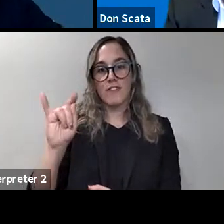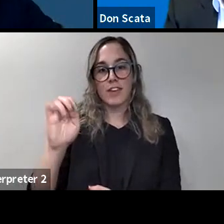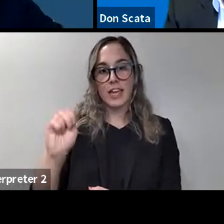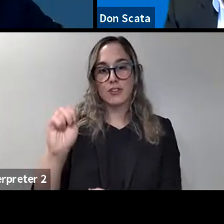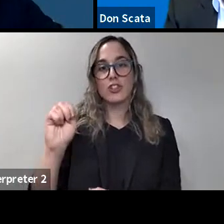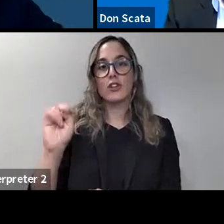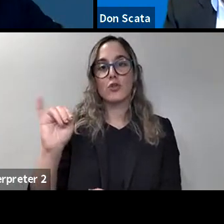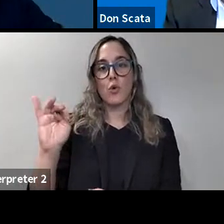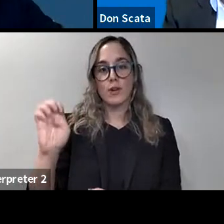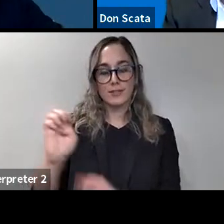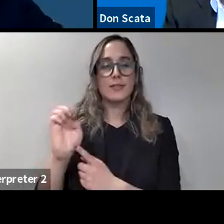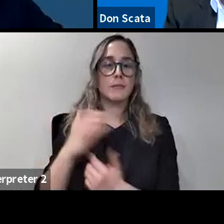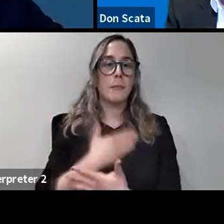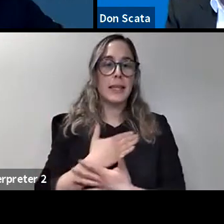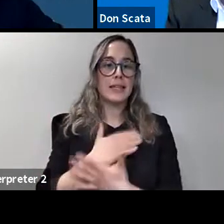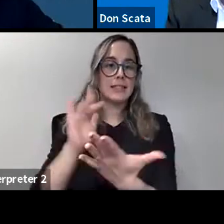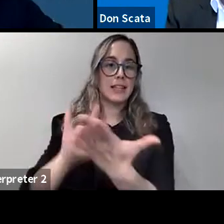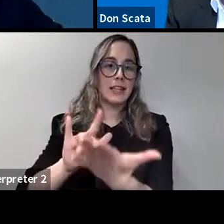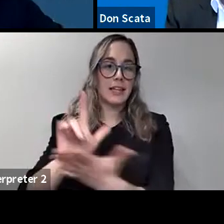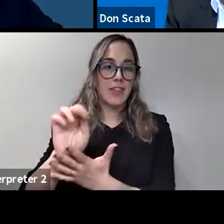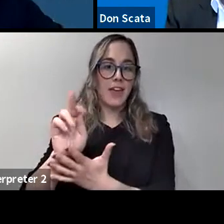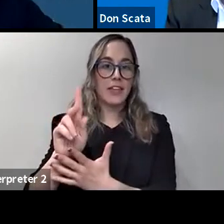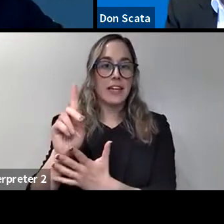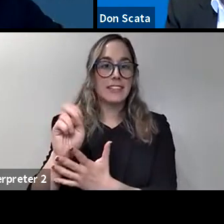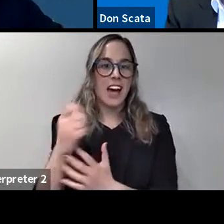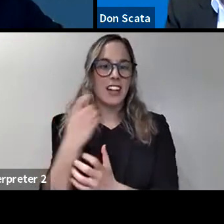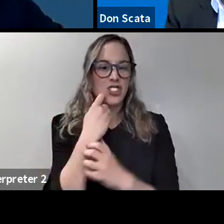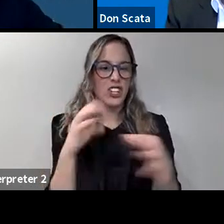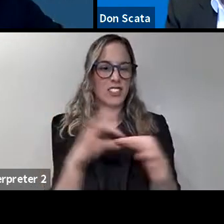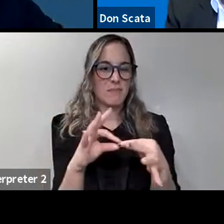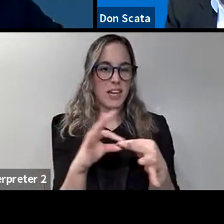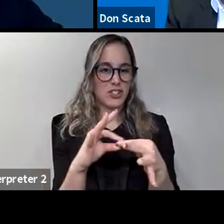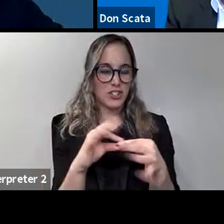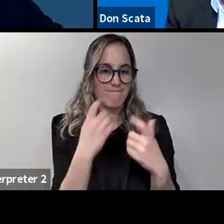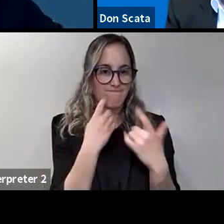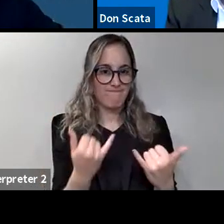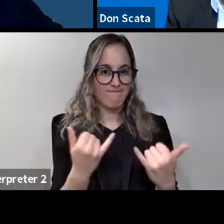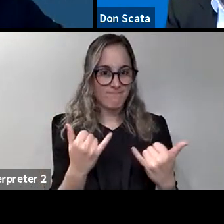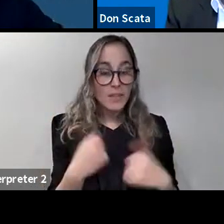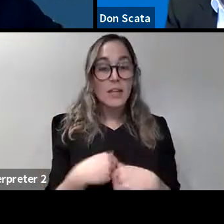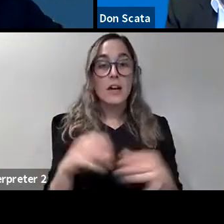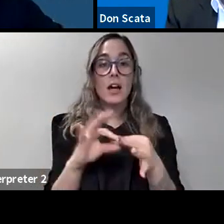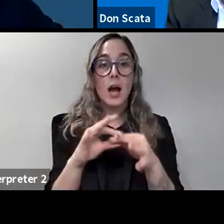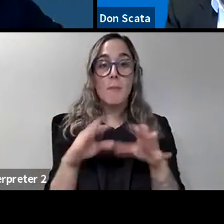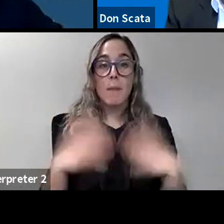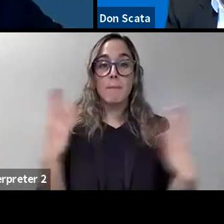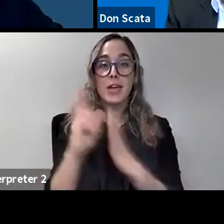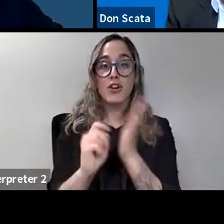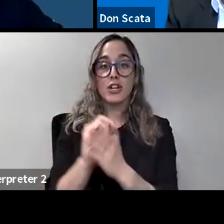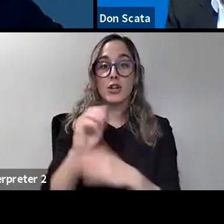www.faa.gov/go/aviation-noise. This is the link that Don just mentioned. The comment period opened on